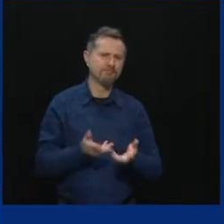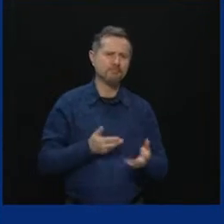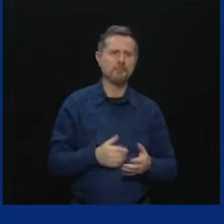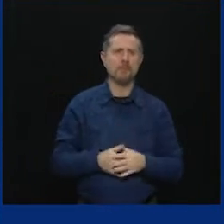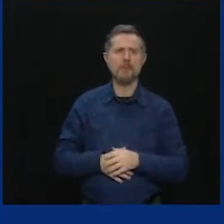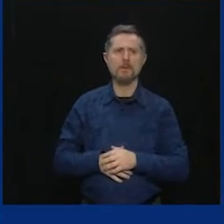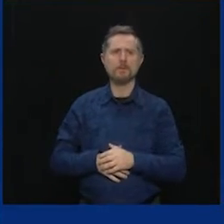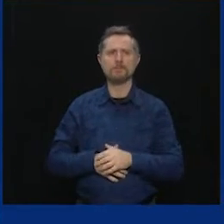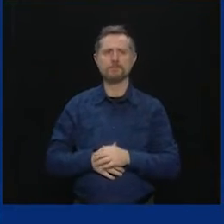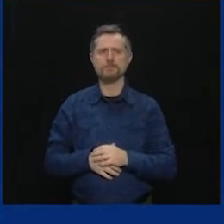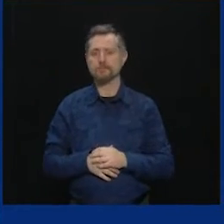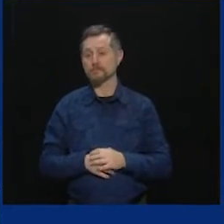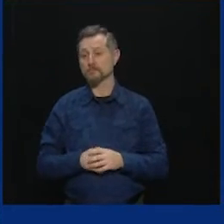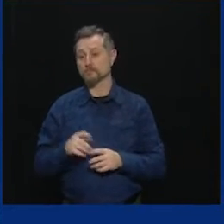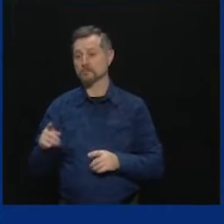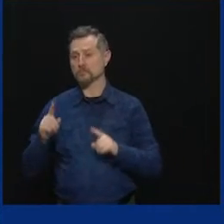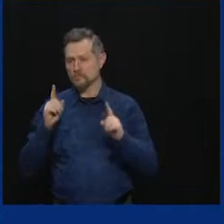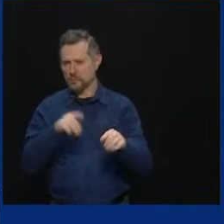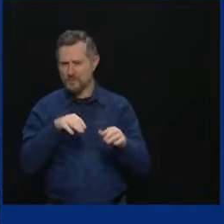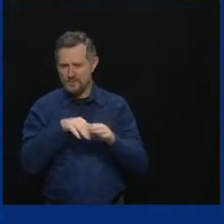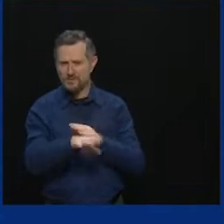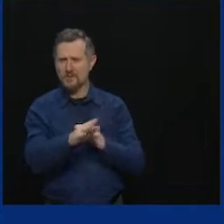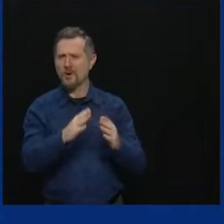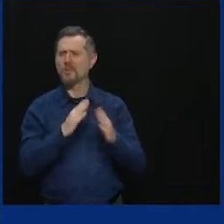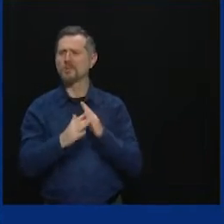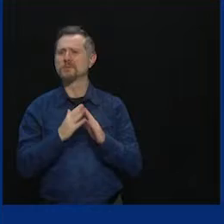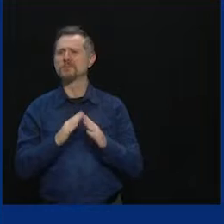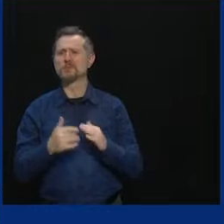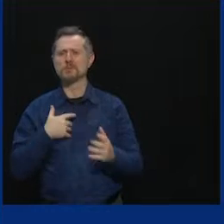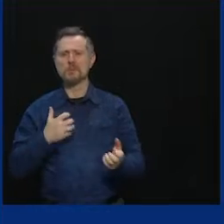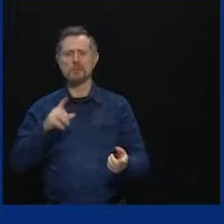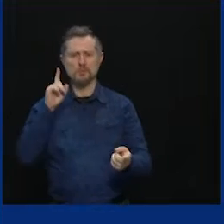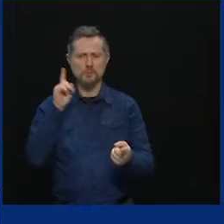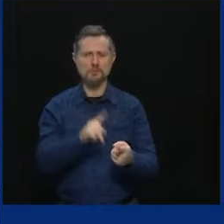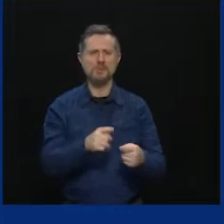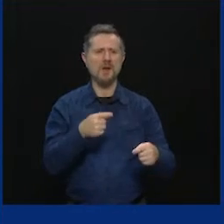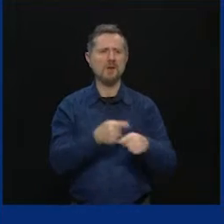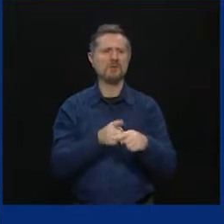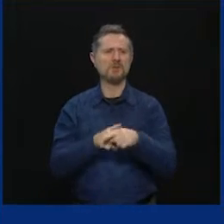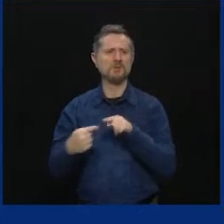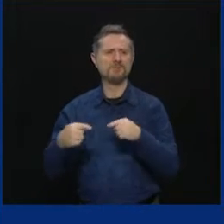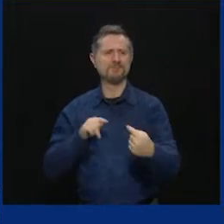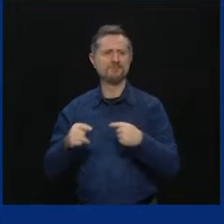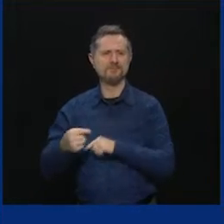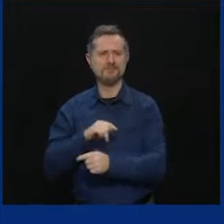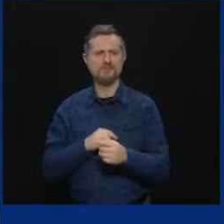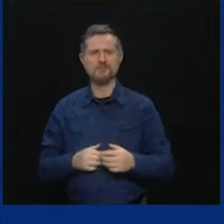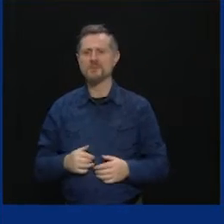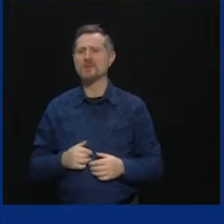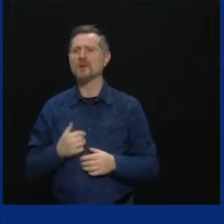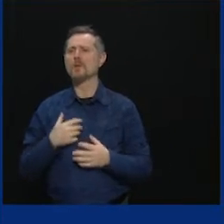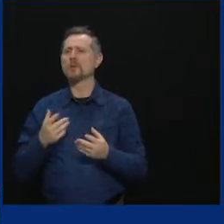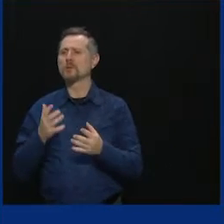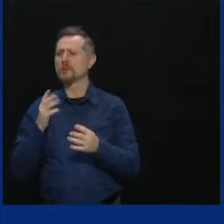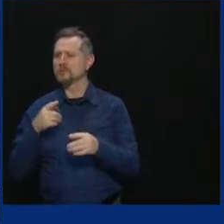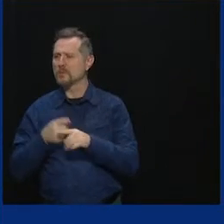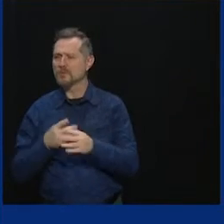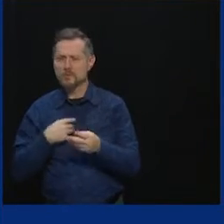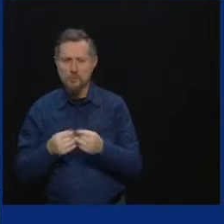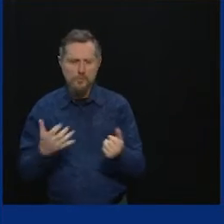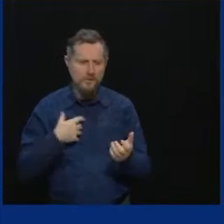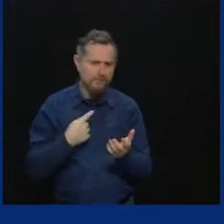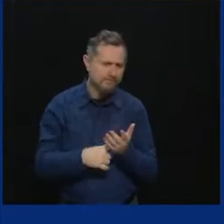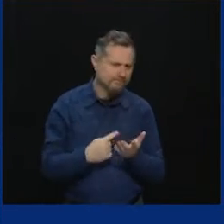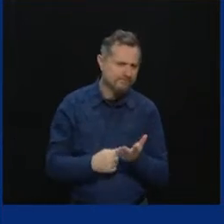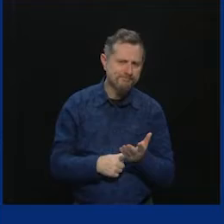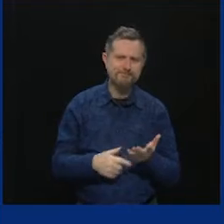out into the community and we're mediating conflict. We're mediating conflict through conflict resolution. We're interceding,